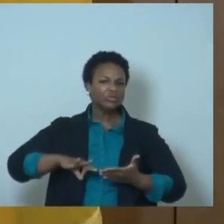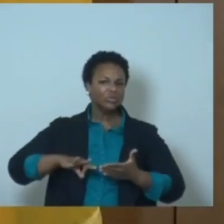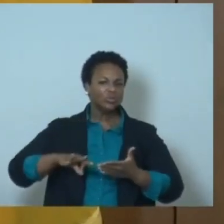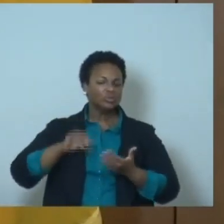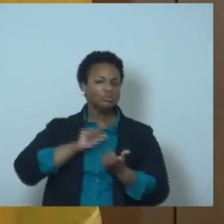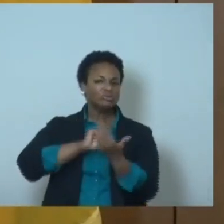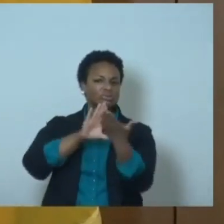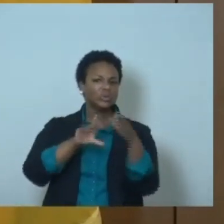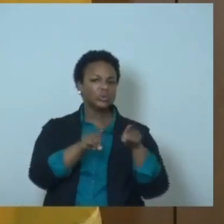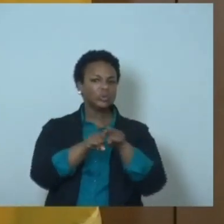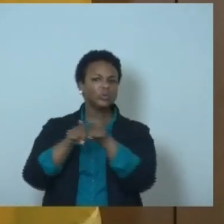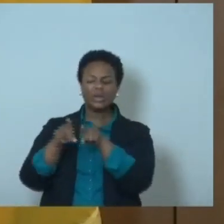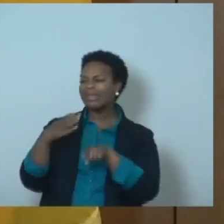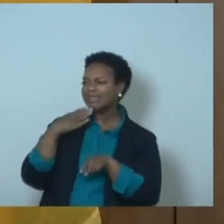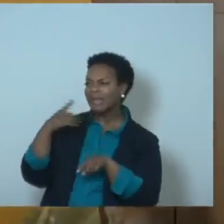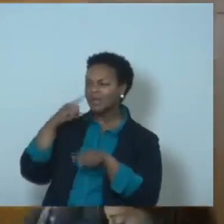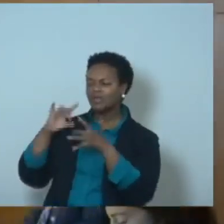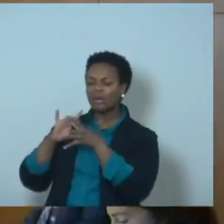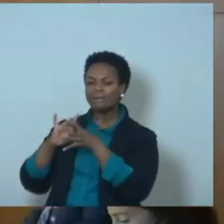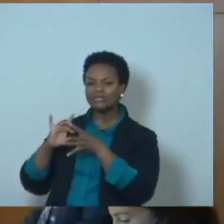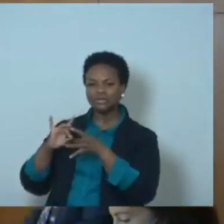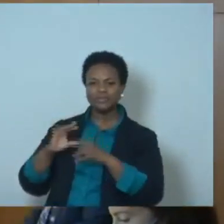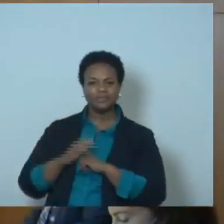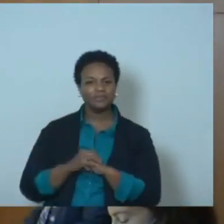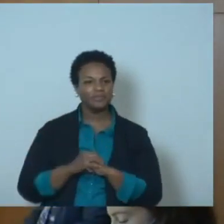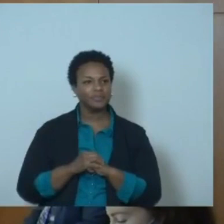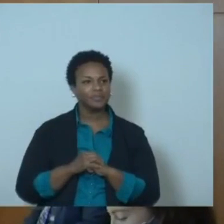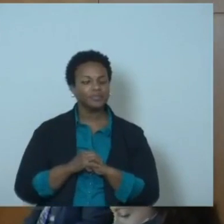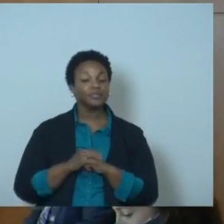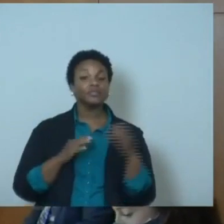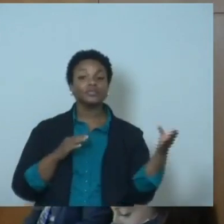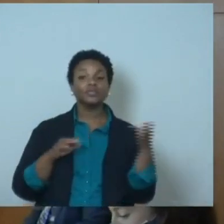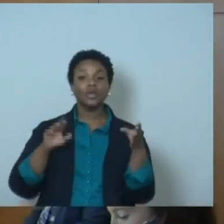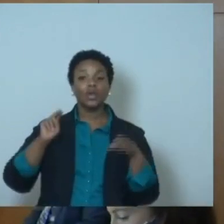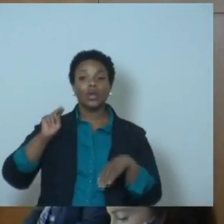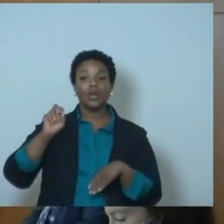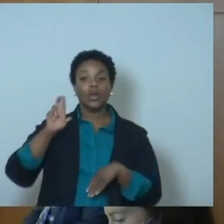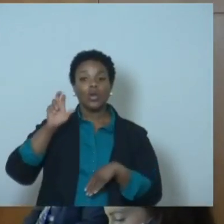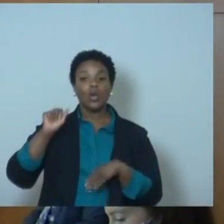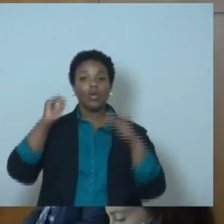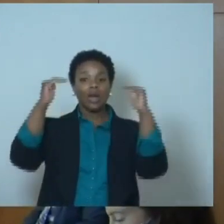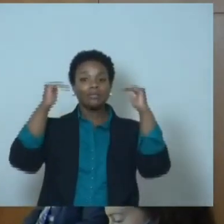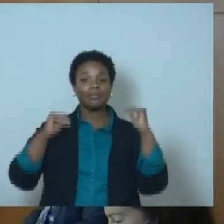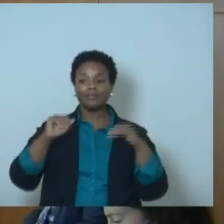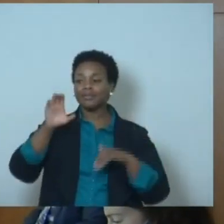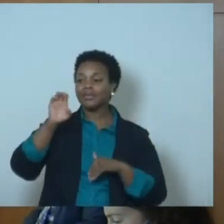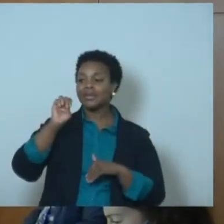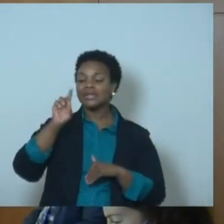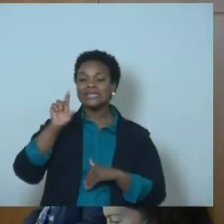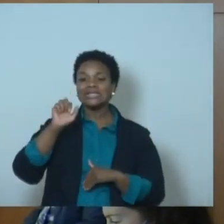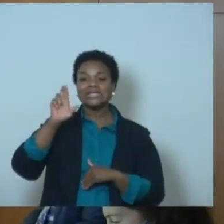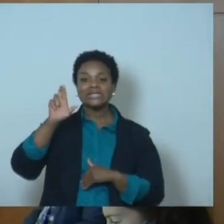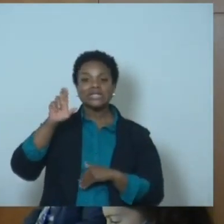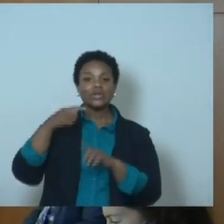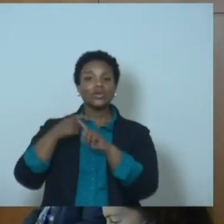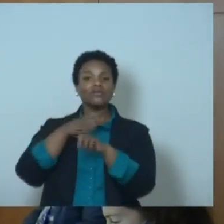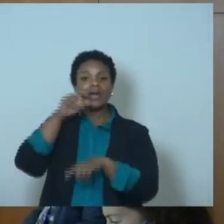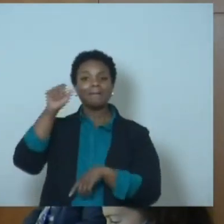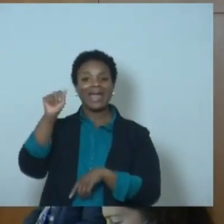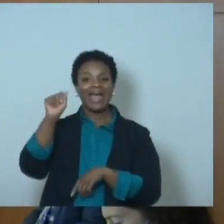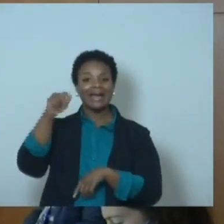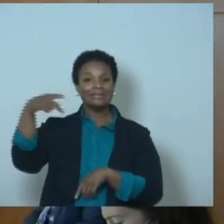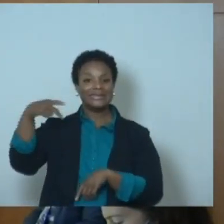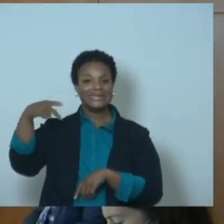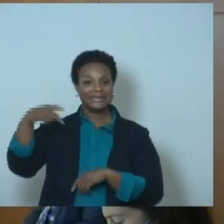all about that. Thank you, Governor and Secretaries. Next, we'll go to Cedar Atanasio with the AP. Cedar, you